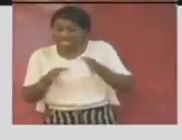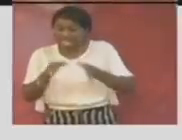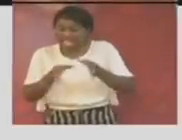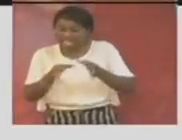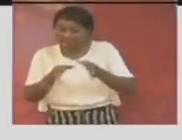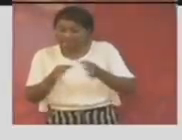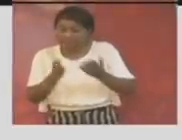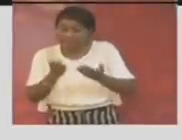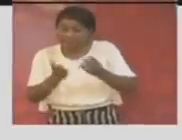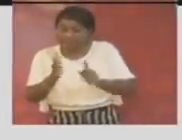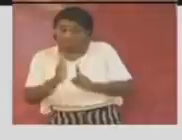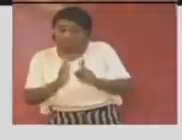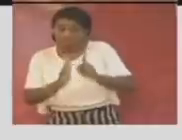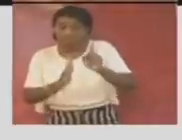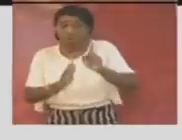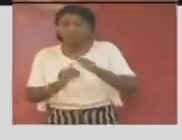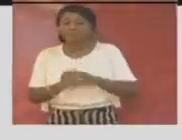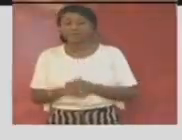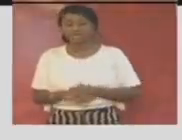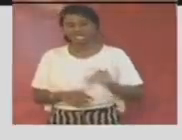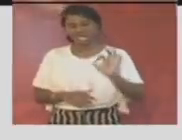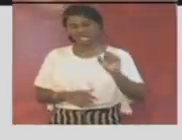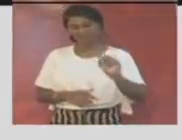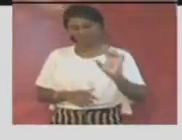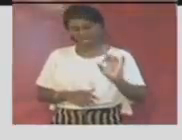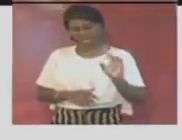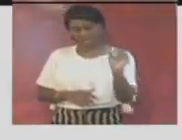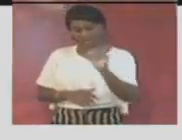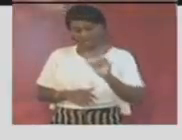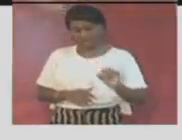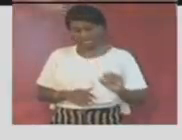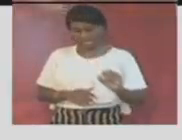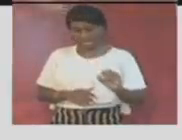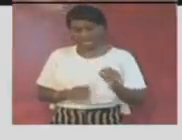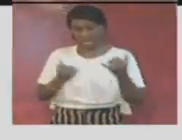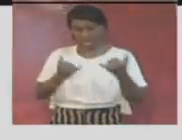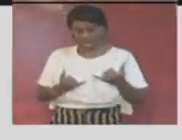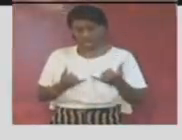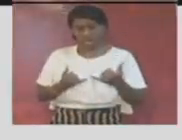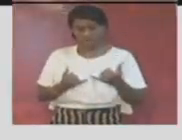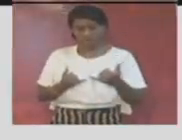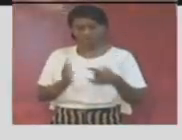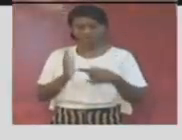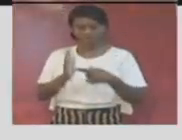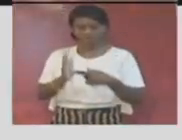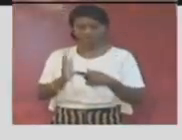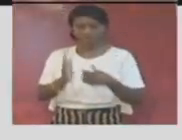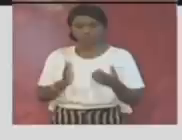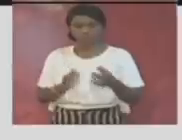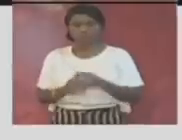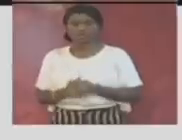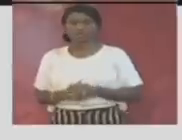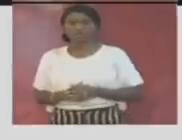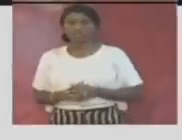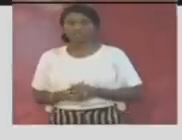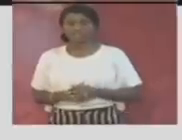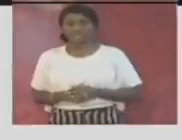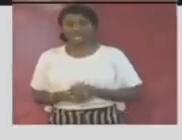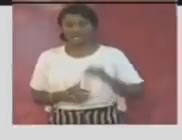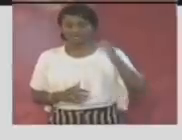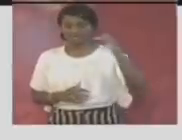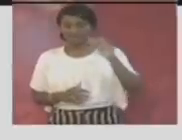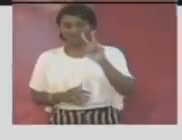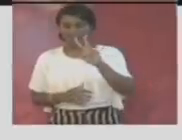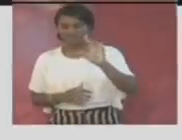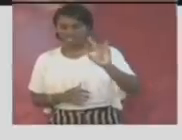19s, constitutes about 9.8% of the total COVID cases, whereas that age group constitutes about 28%